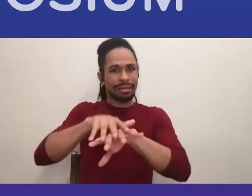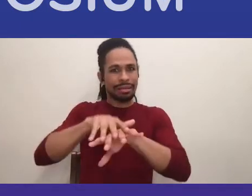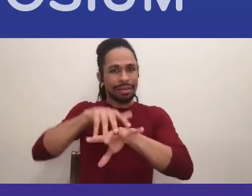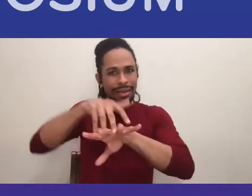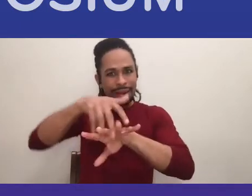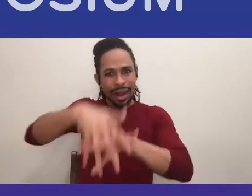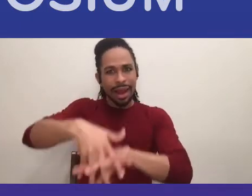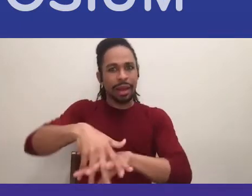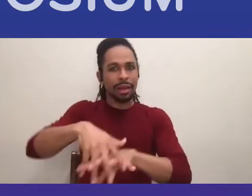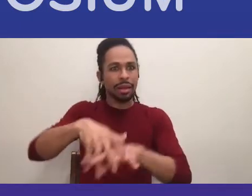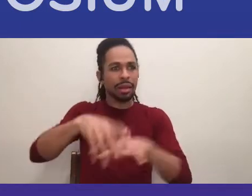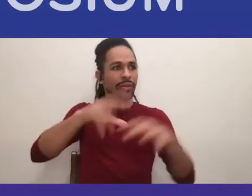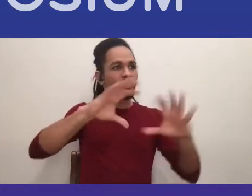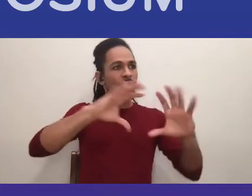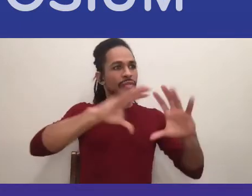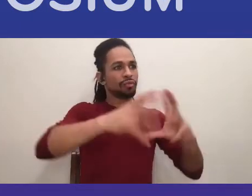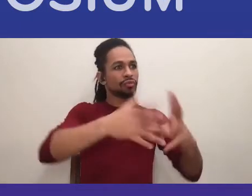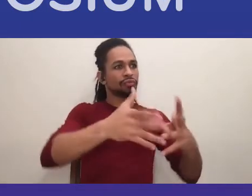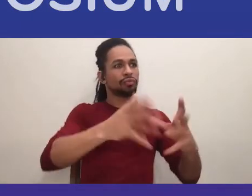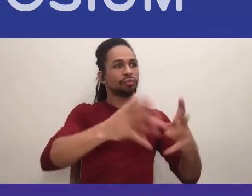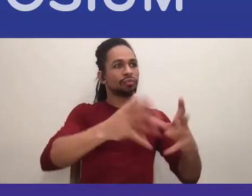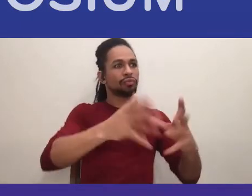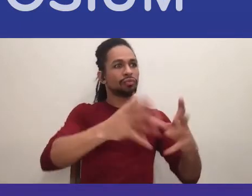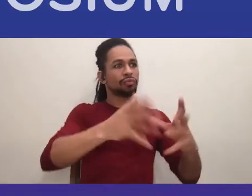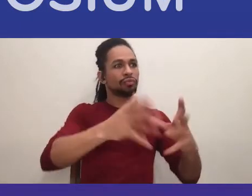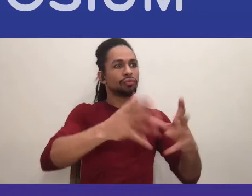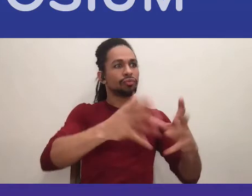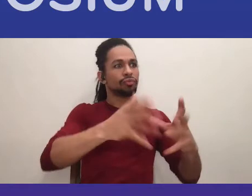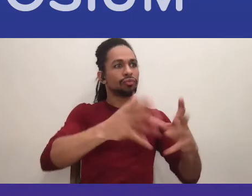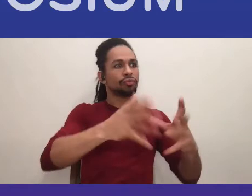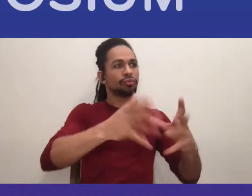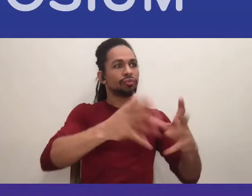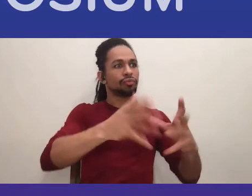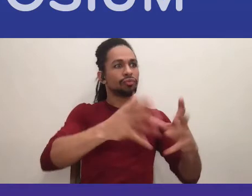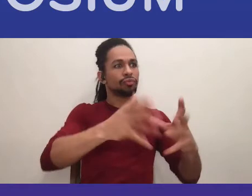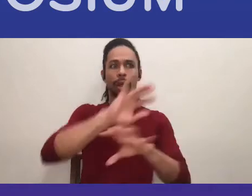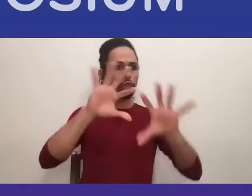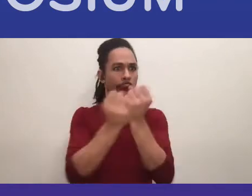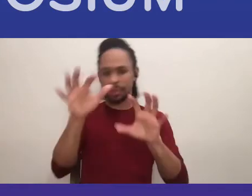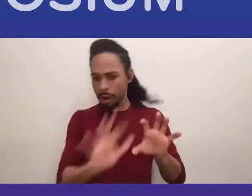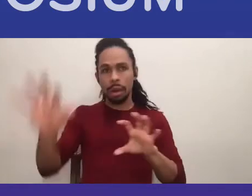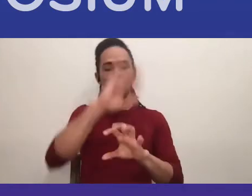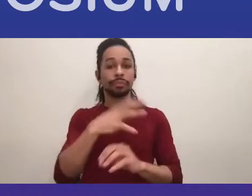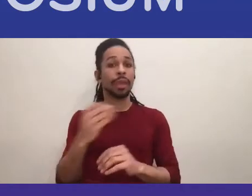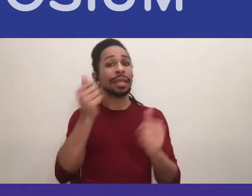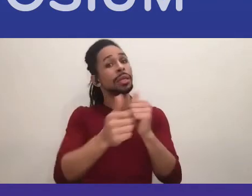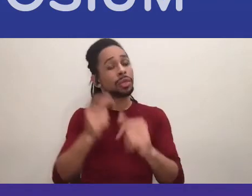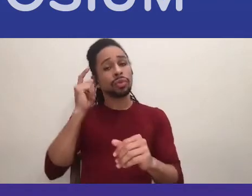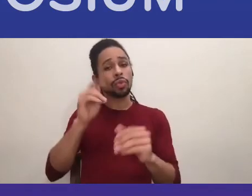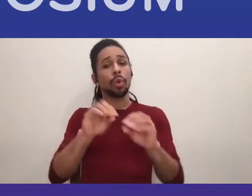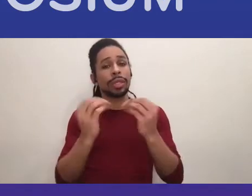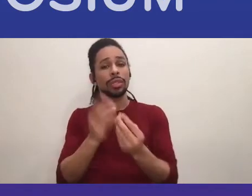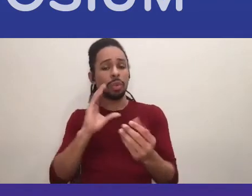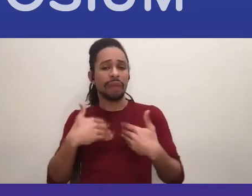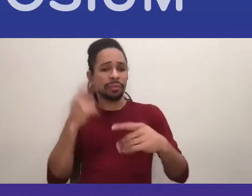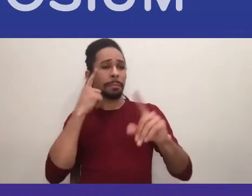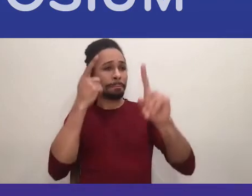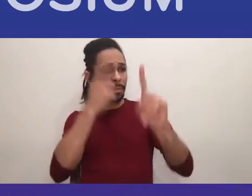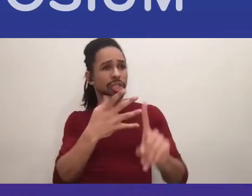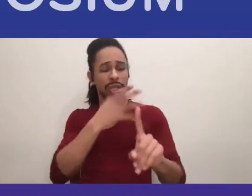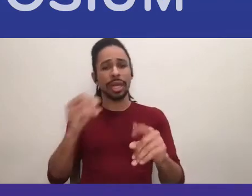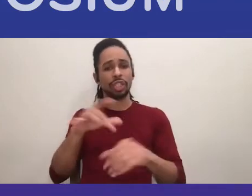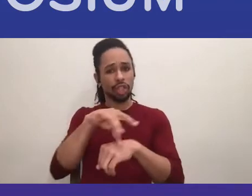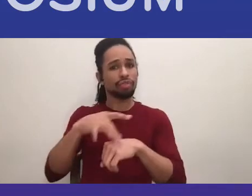upstate? Do you have any connection? And in each organization will have its own mission or geographic focus. So if it's like New York